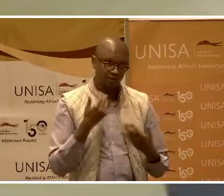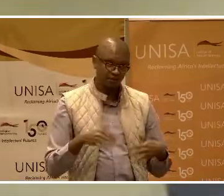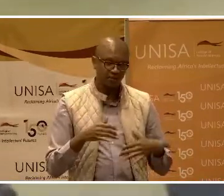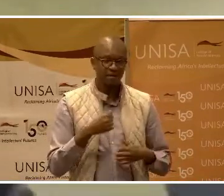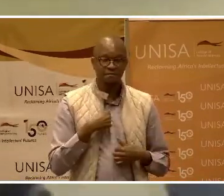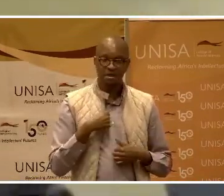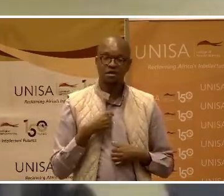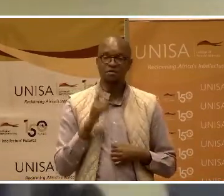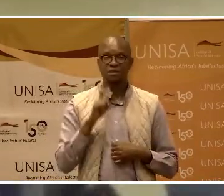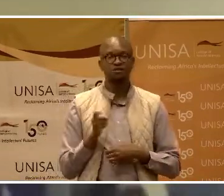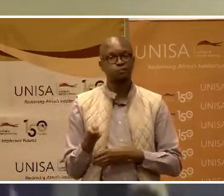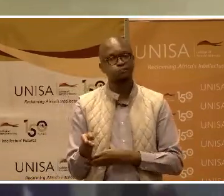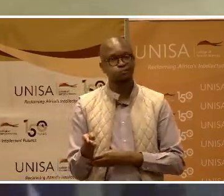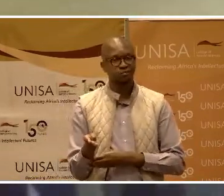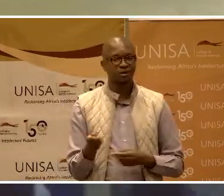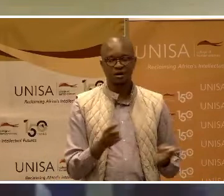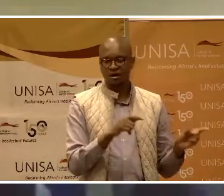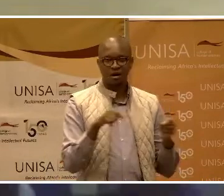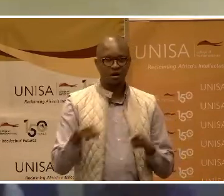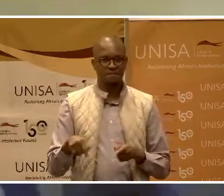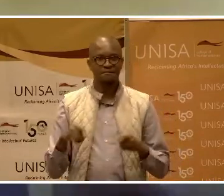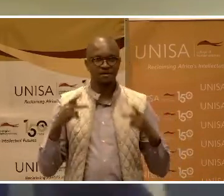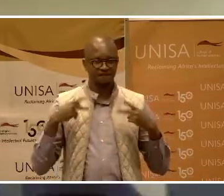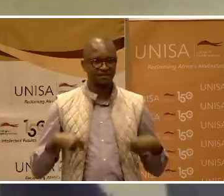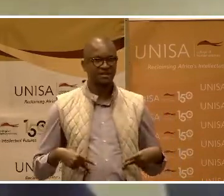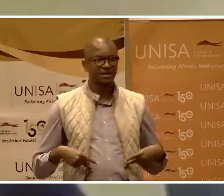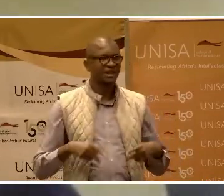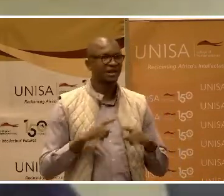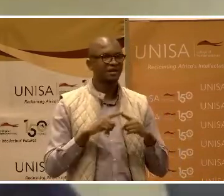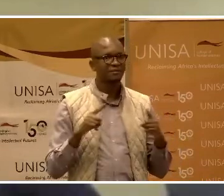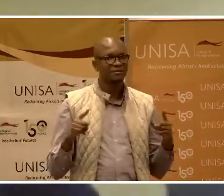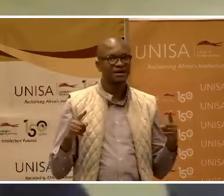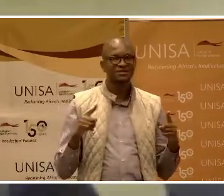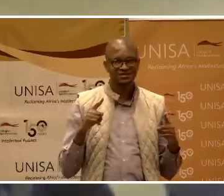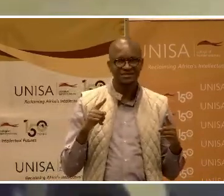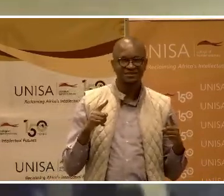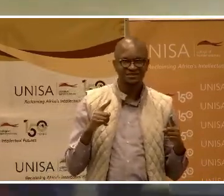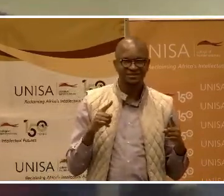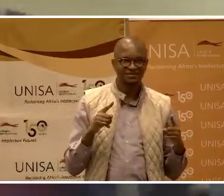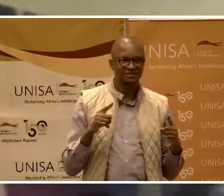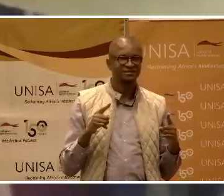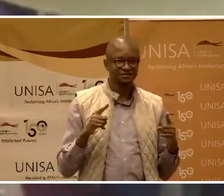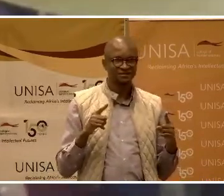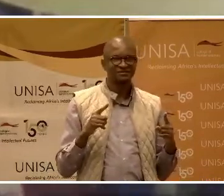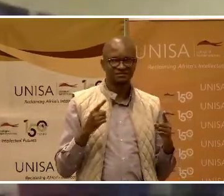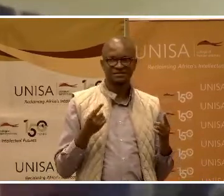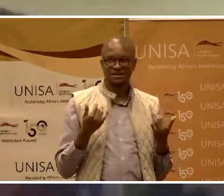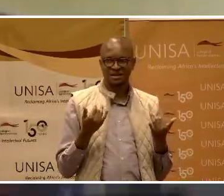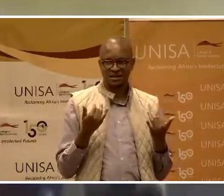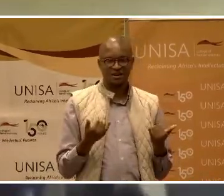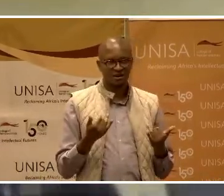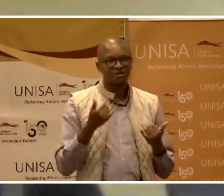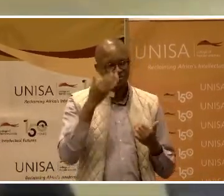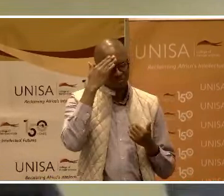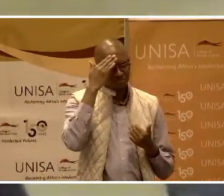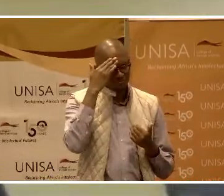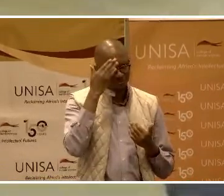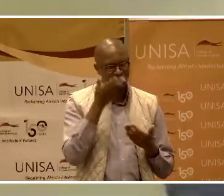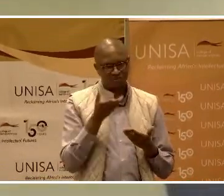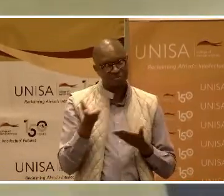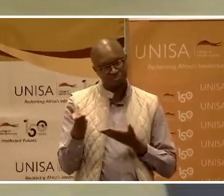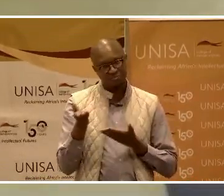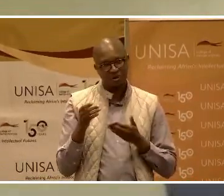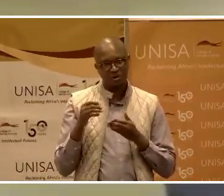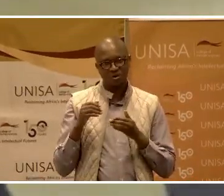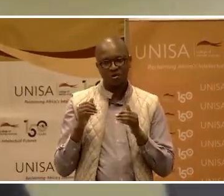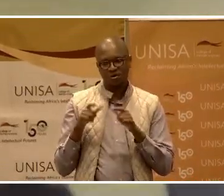physically, but for one reason or the other, which is very, very known to the organizers, I couldn't make it to